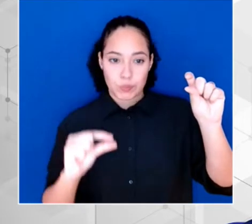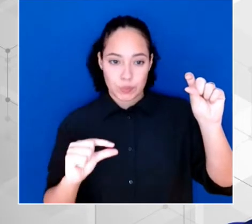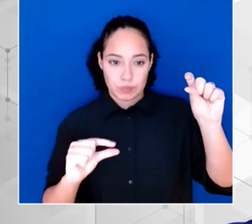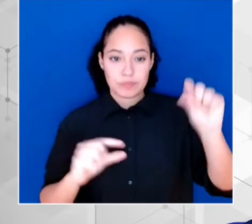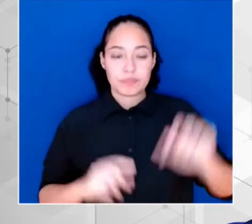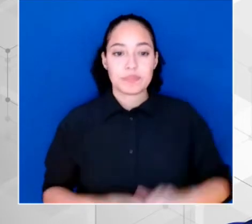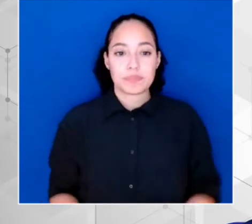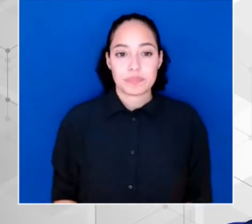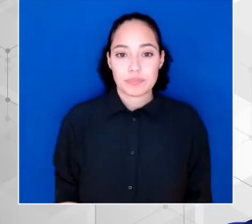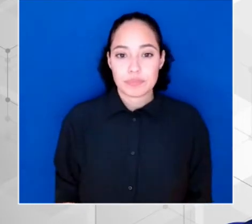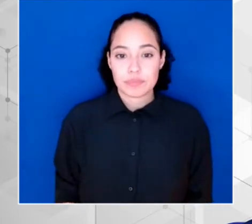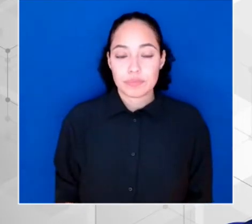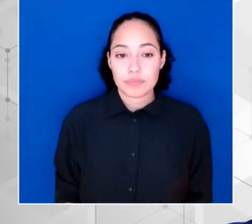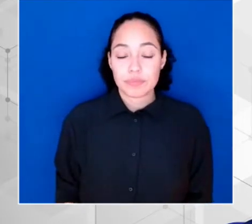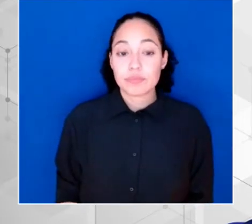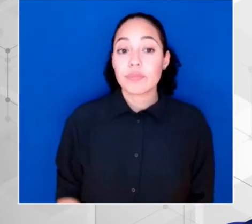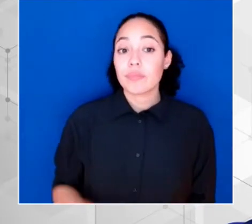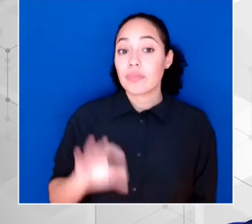Firefox has